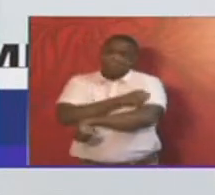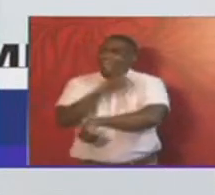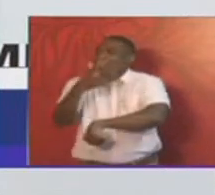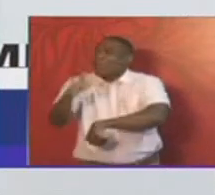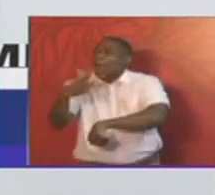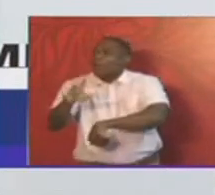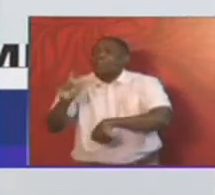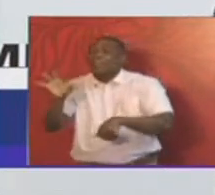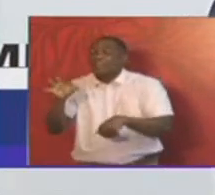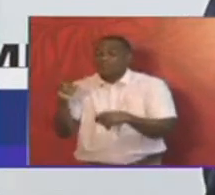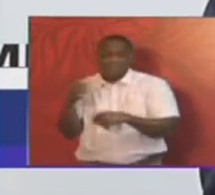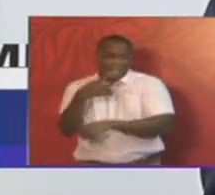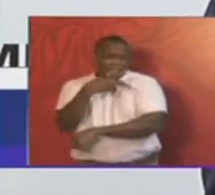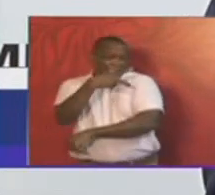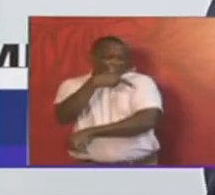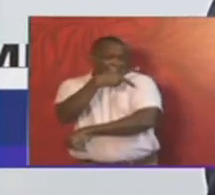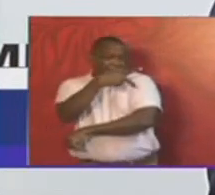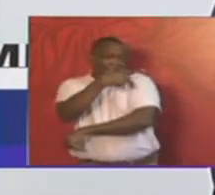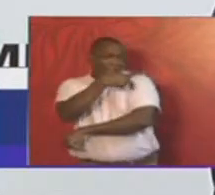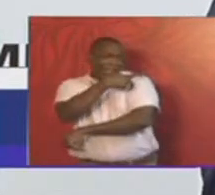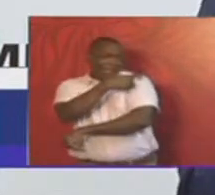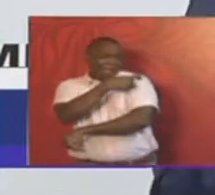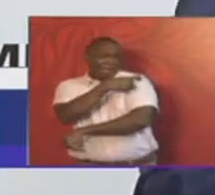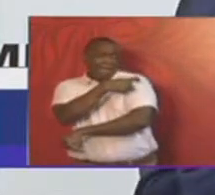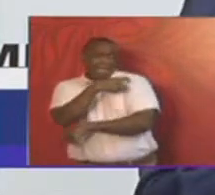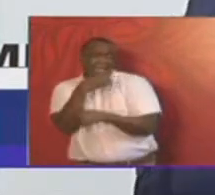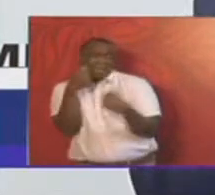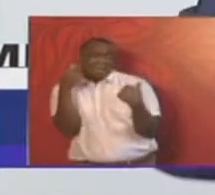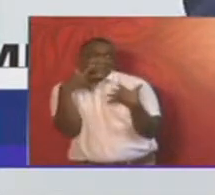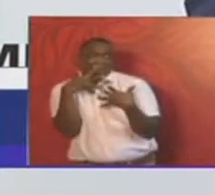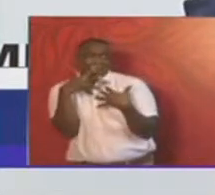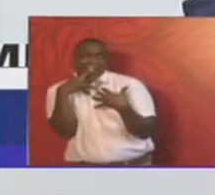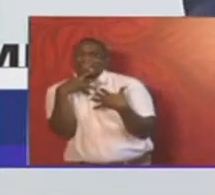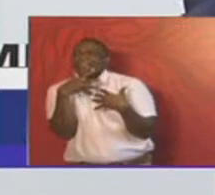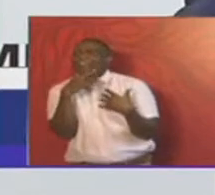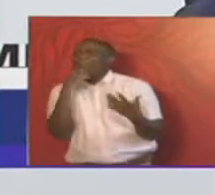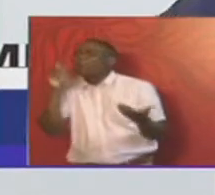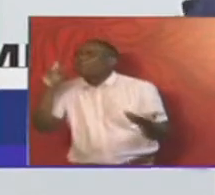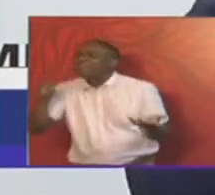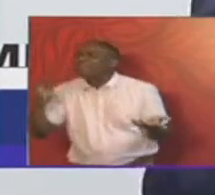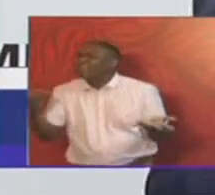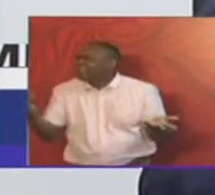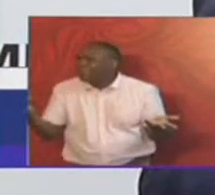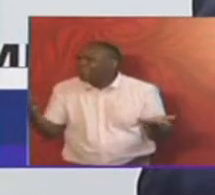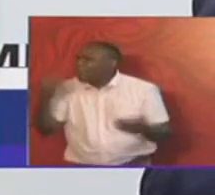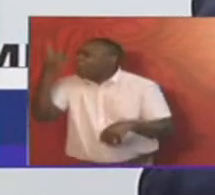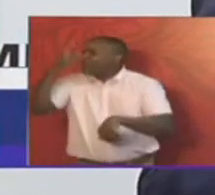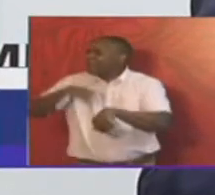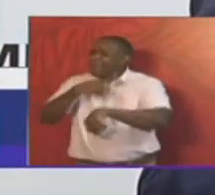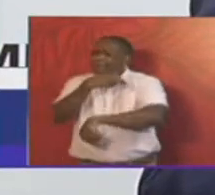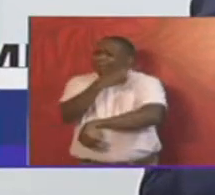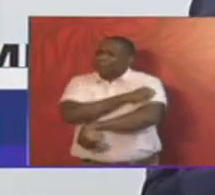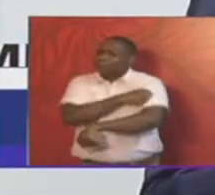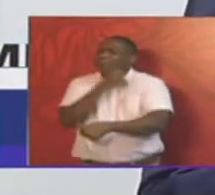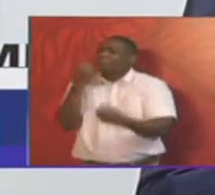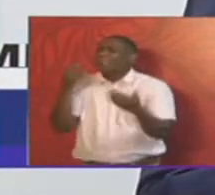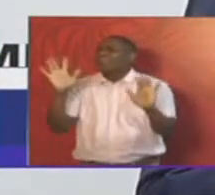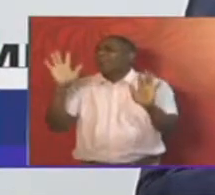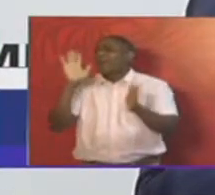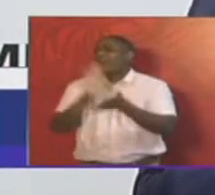I see Dr. Marion Richards laughing and agreeing with me here. So we are